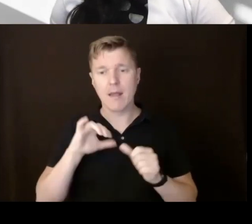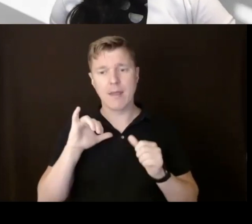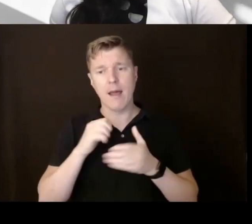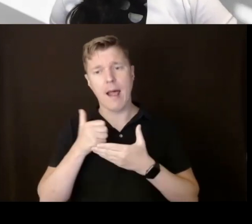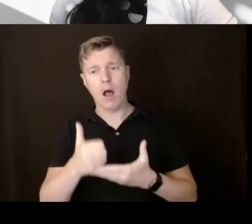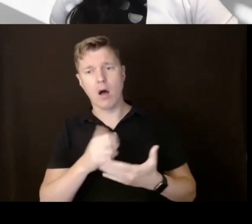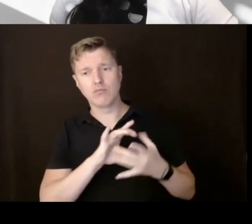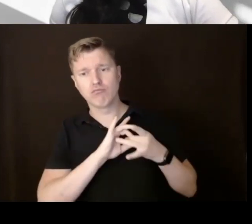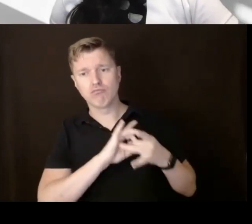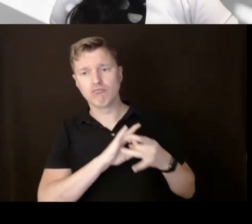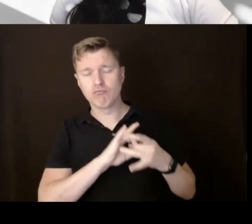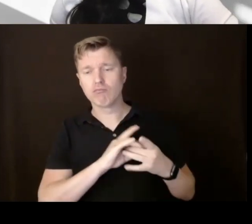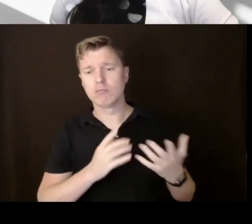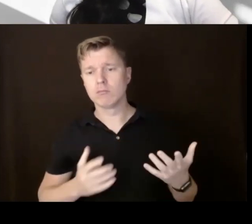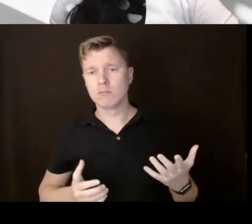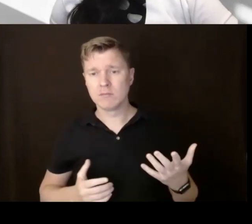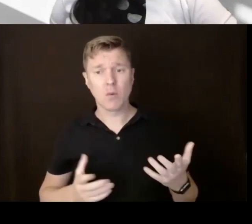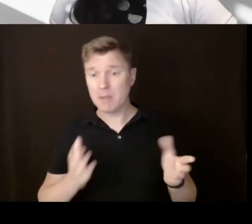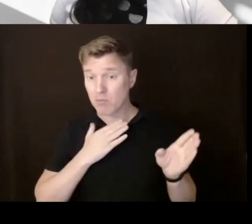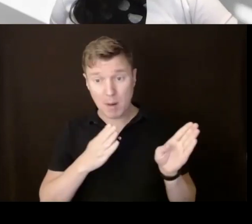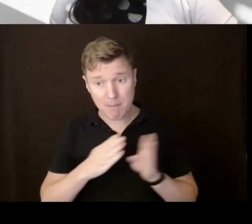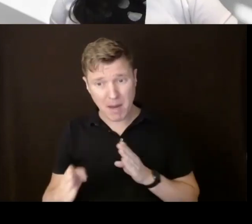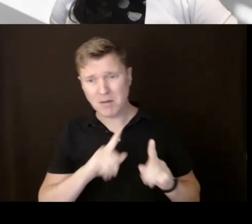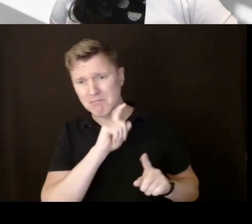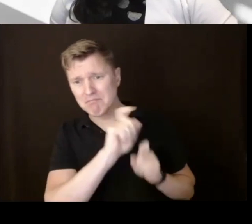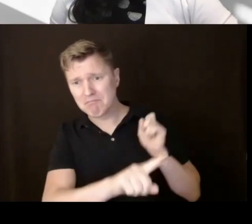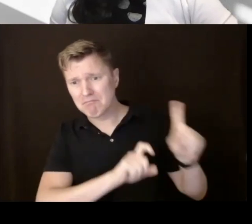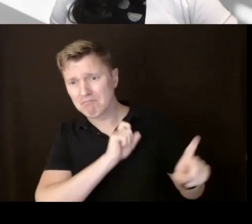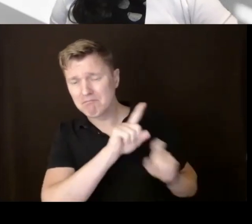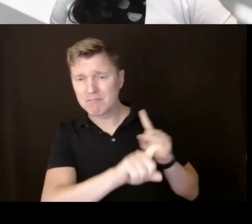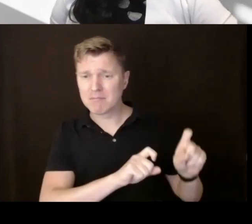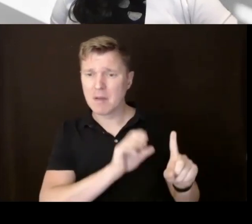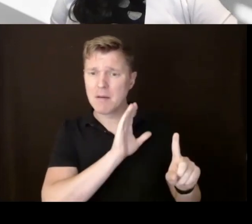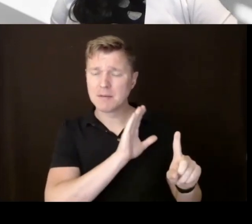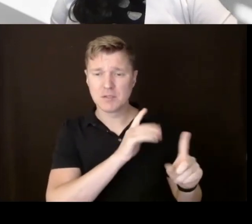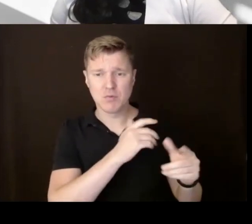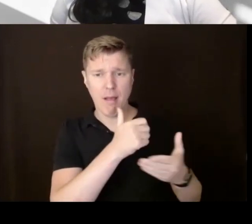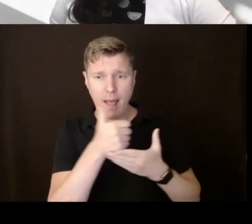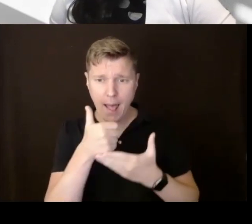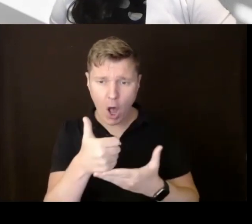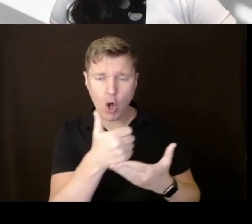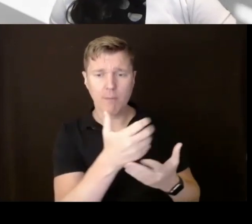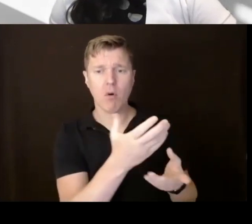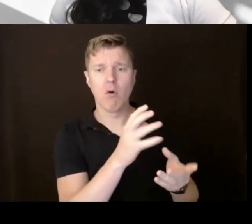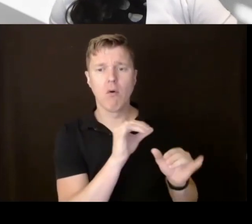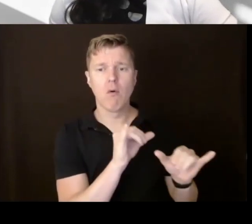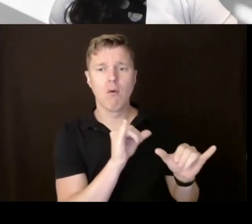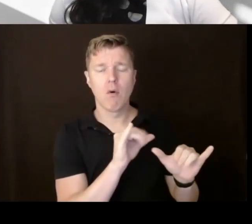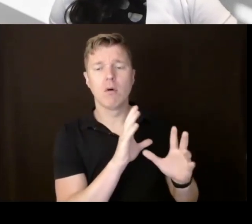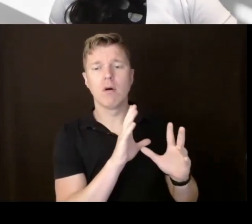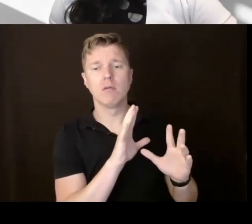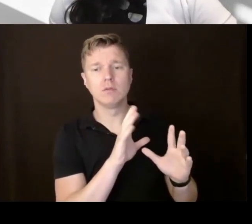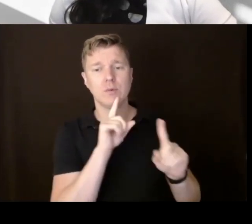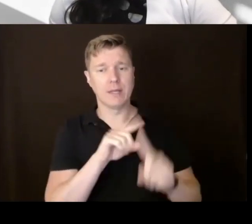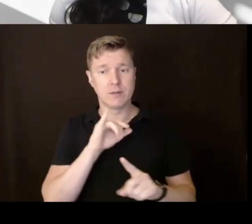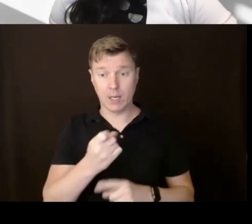So, you know, just be prepared to ask some questions about that'll help you get at that question about culture.